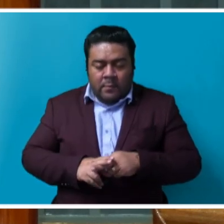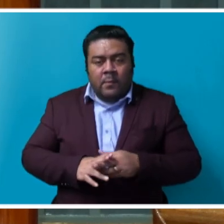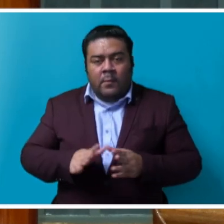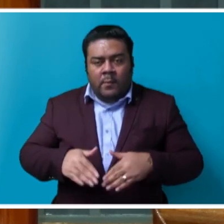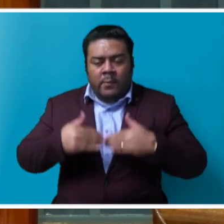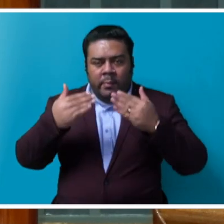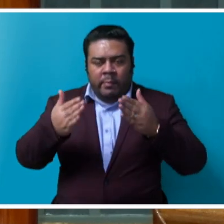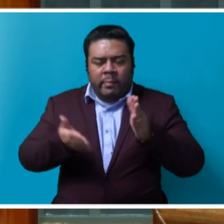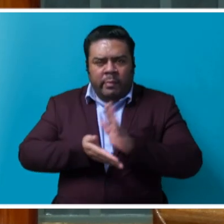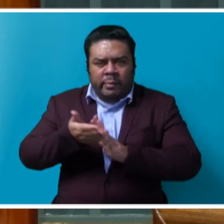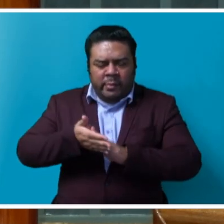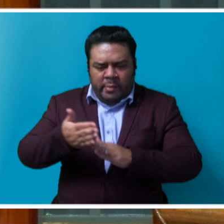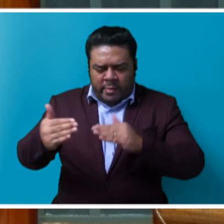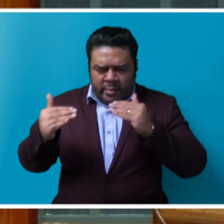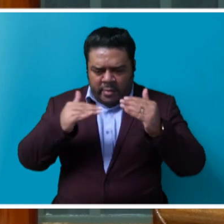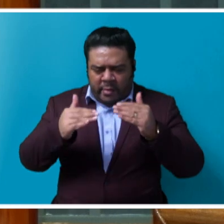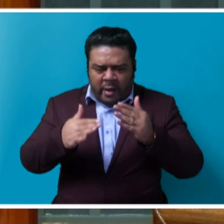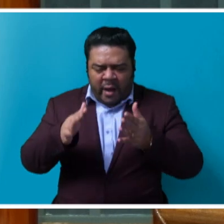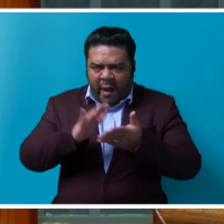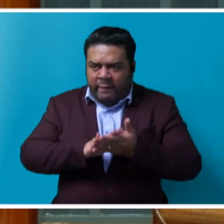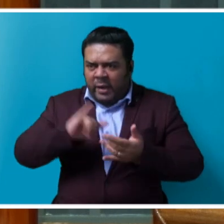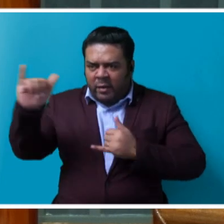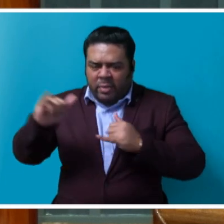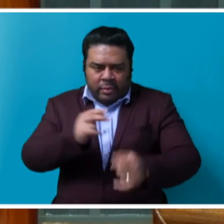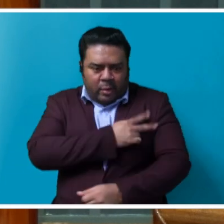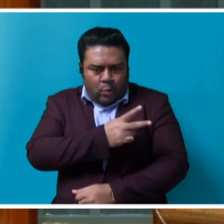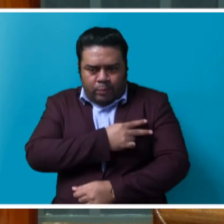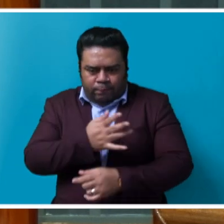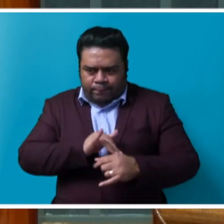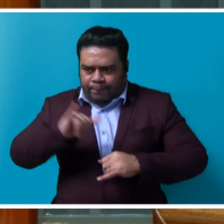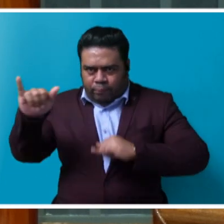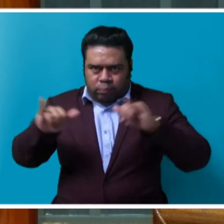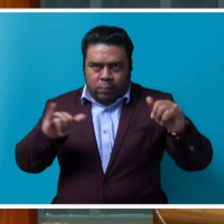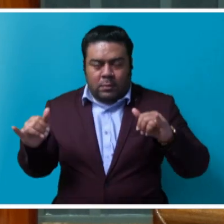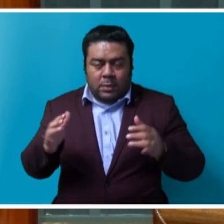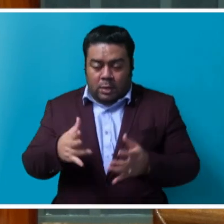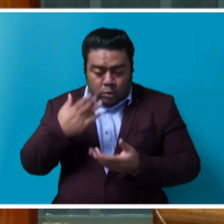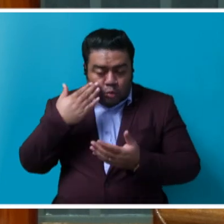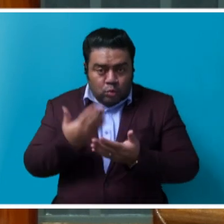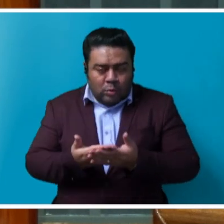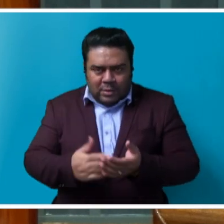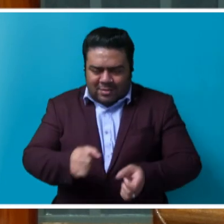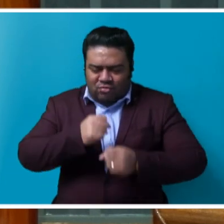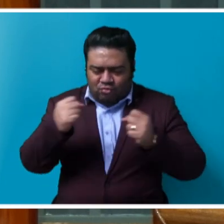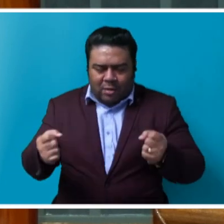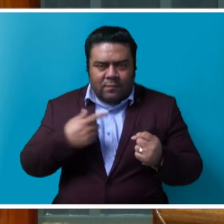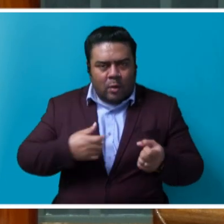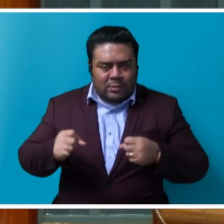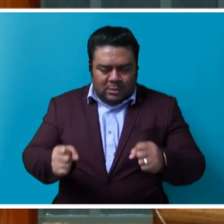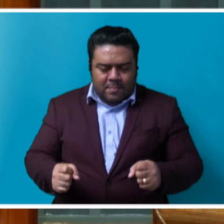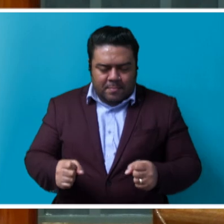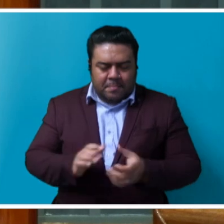of aviation security. While this incident is concerning, it also demonstrates the strength of our systems that such objects